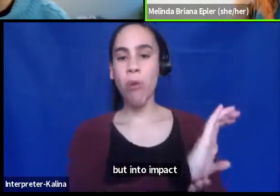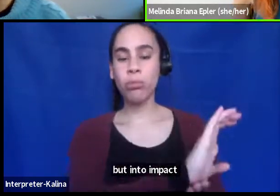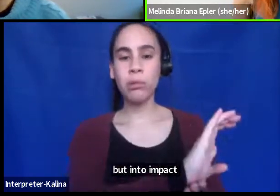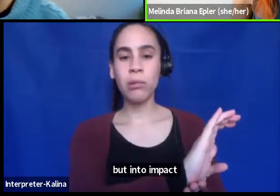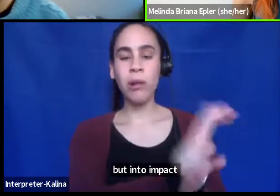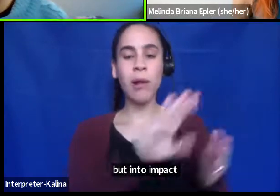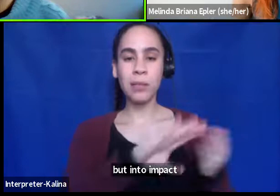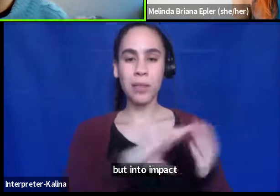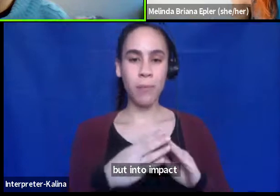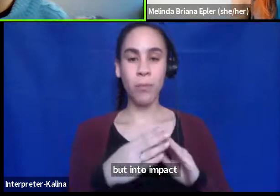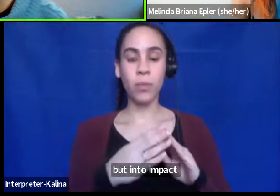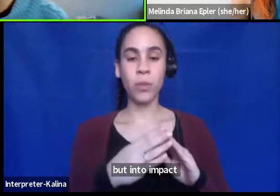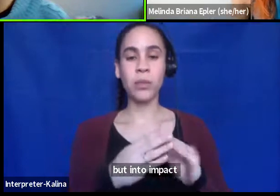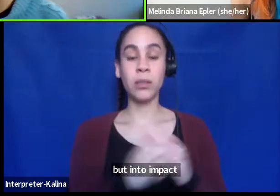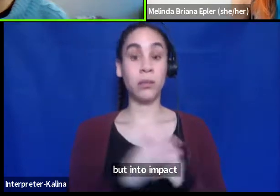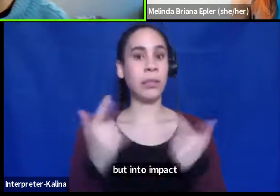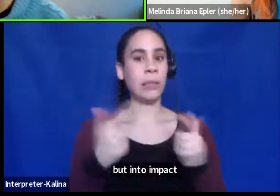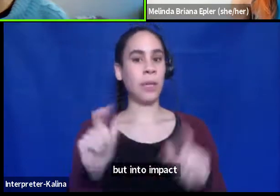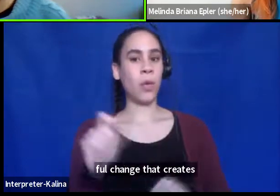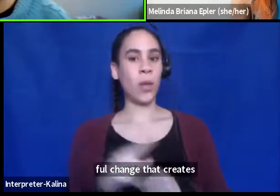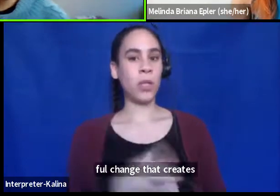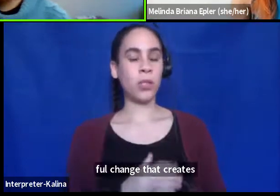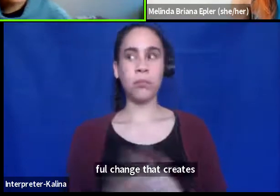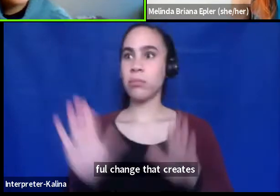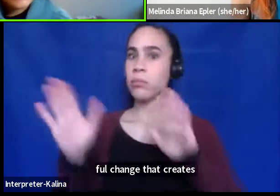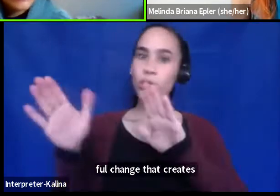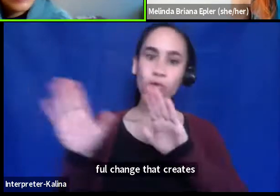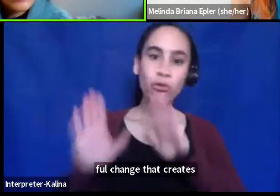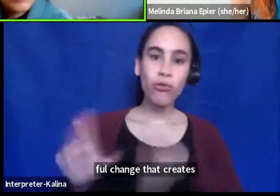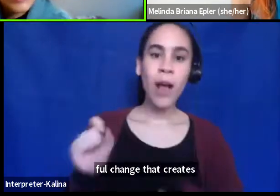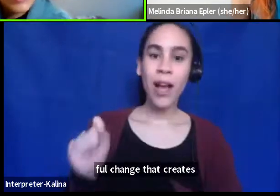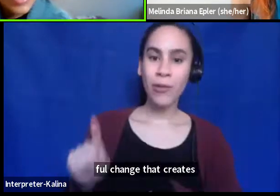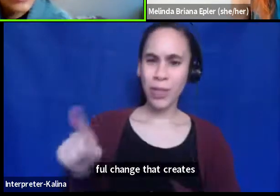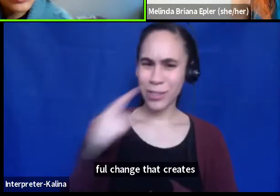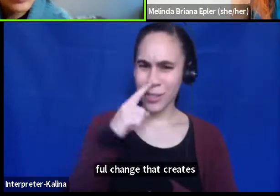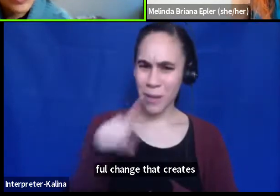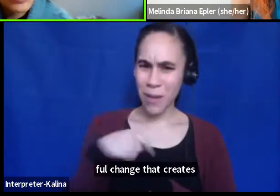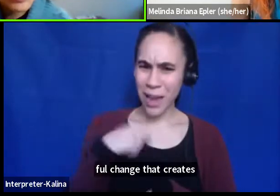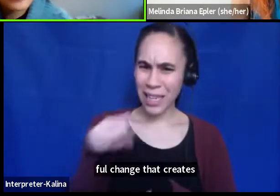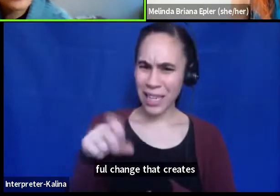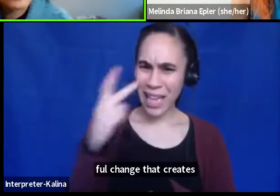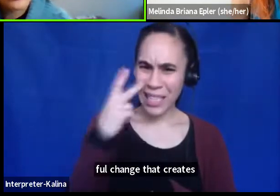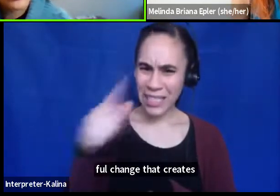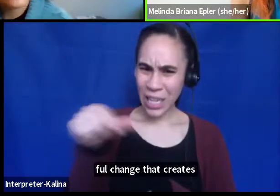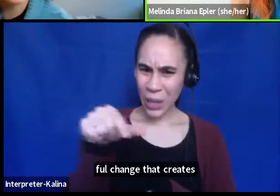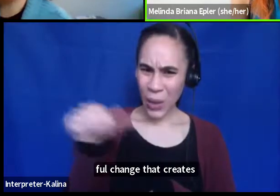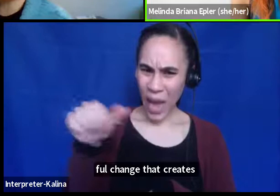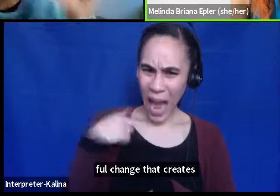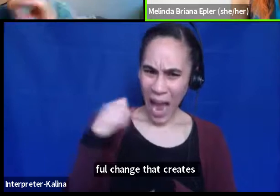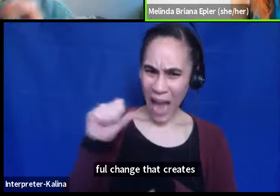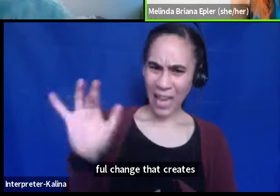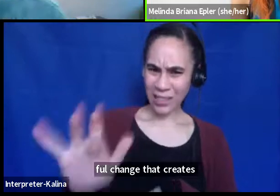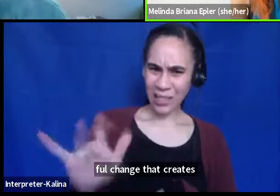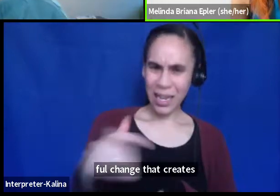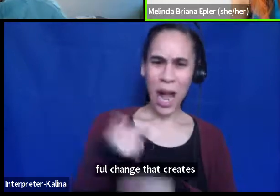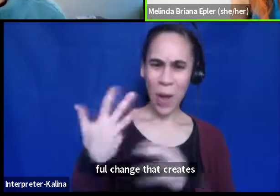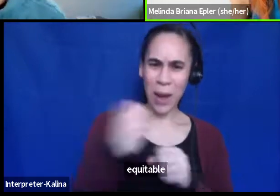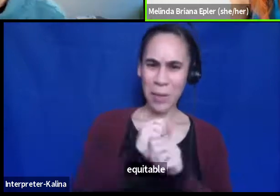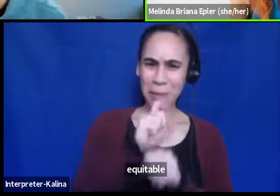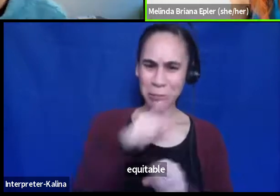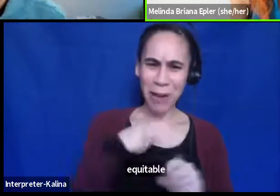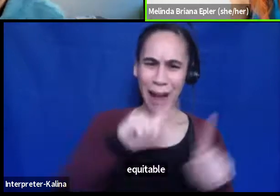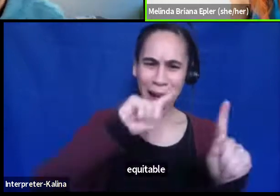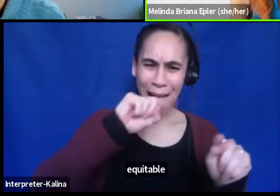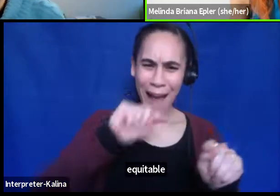organizations. It's a big question. Yeah, that's a great question. I can see that in the Q&A, right? Because I want to make sure I hit all the